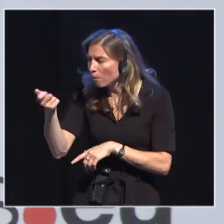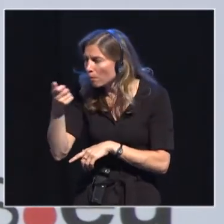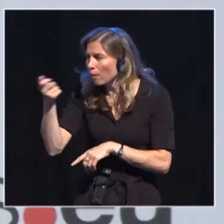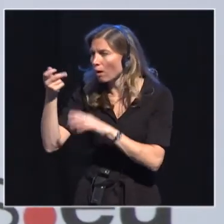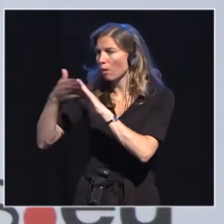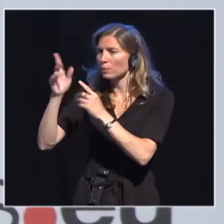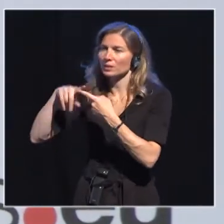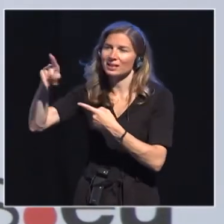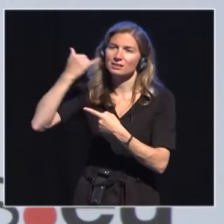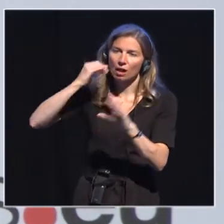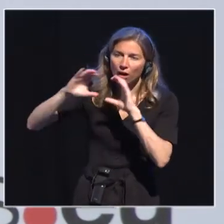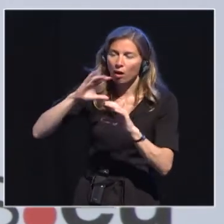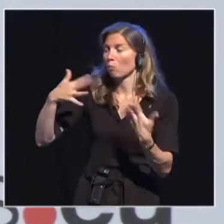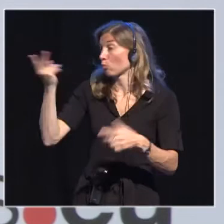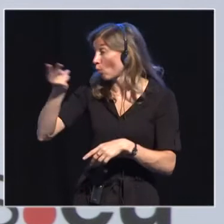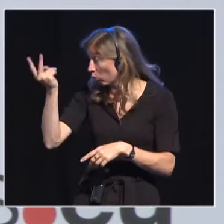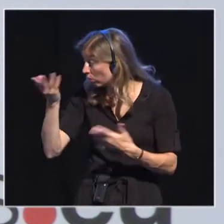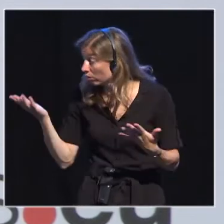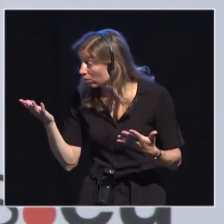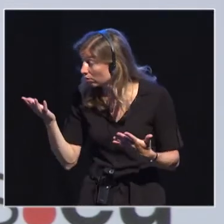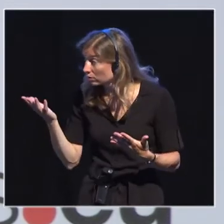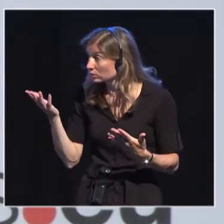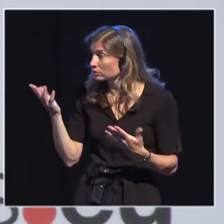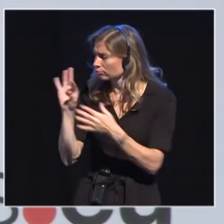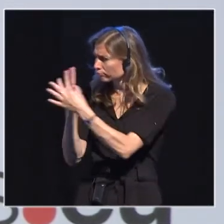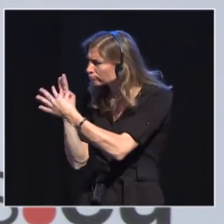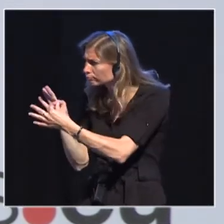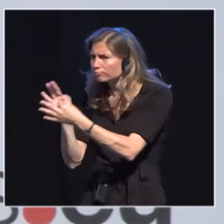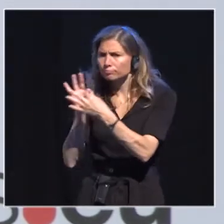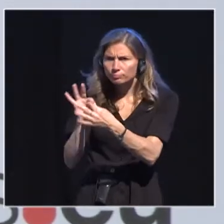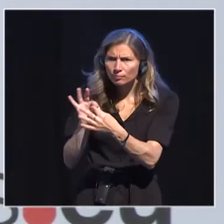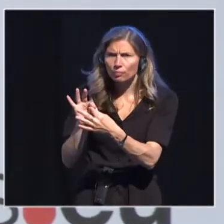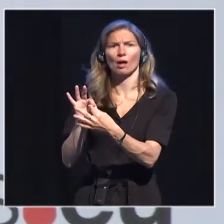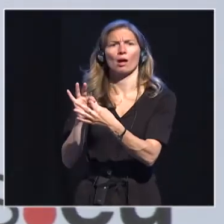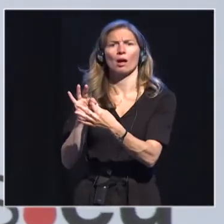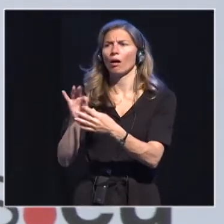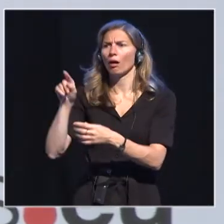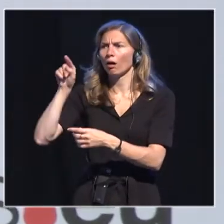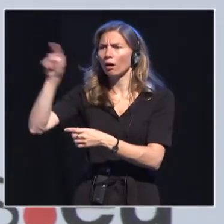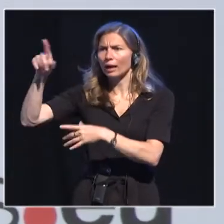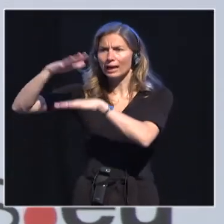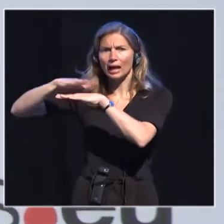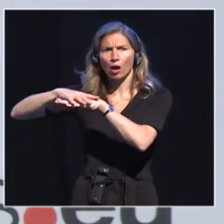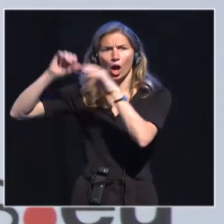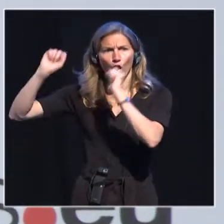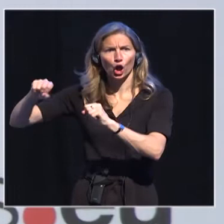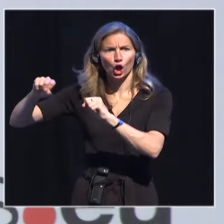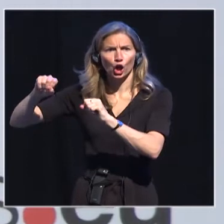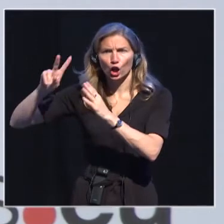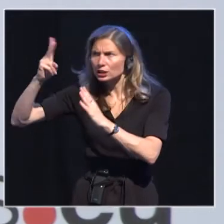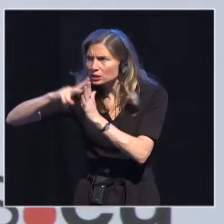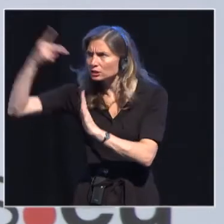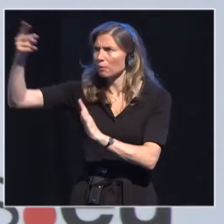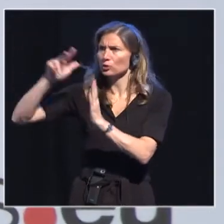operators, or both, they were able to double or triple the traffic that they have on their networks in a single